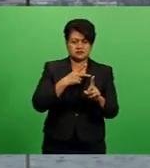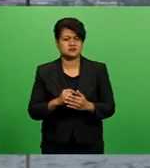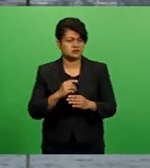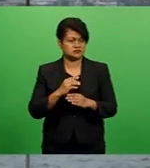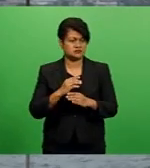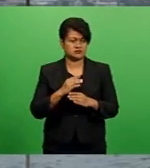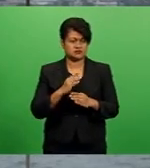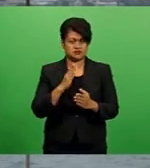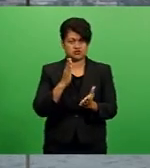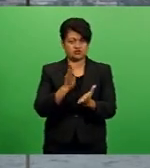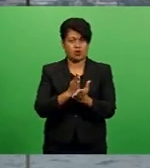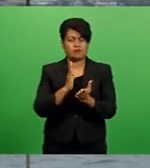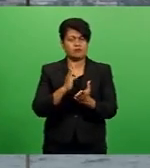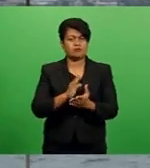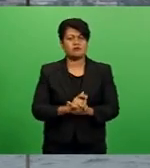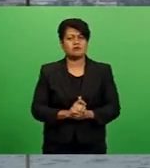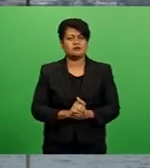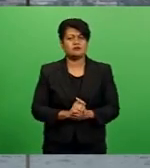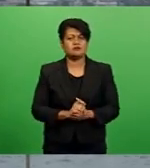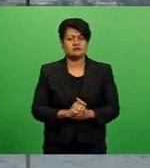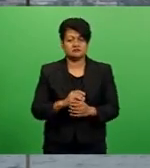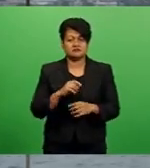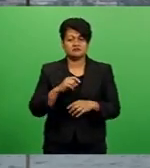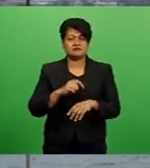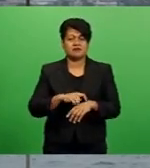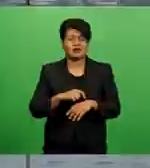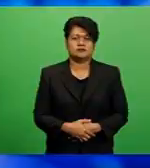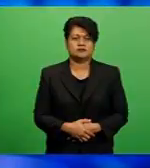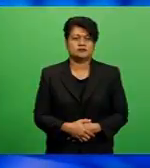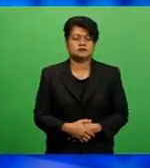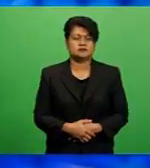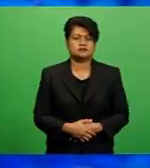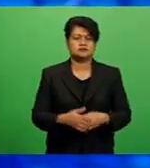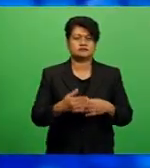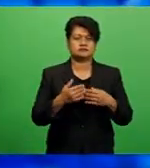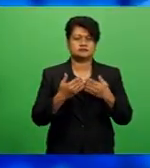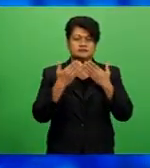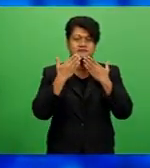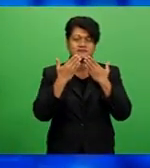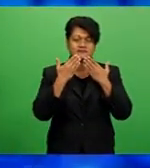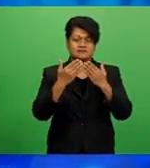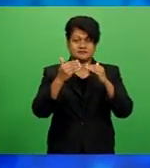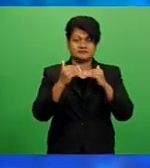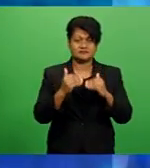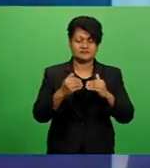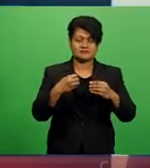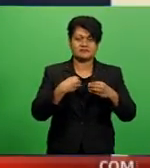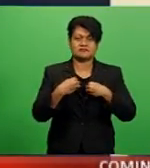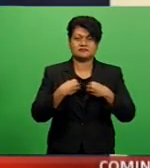week. And time now for Business with Whitney. Thanks, Edwin. Coming up in business tonight,